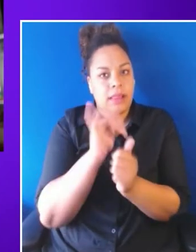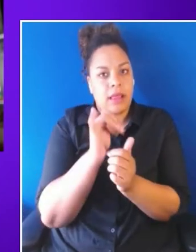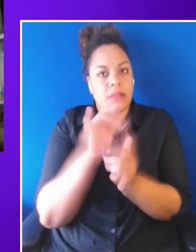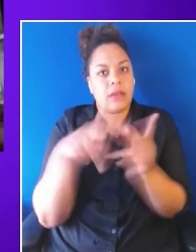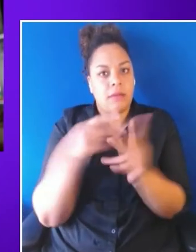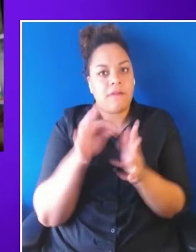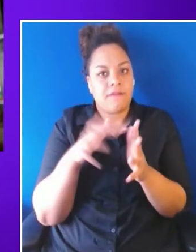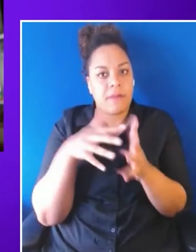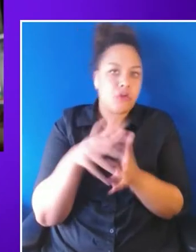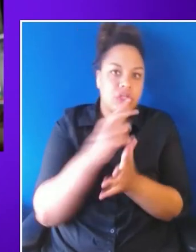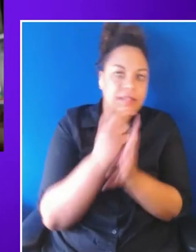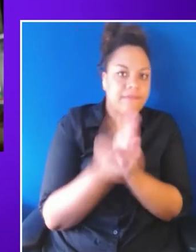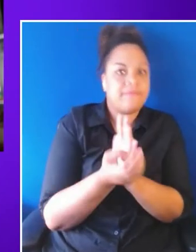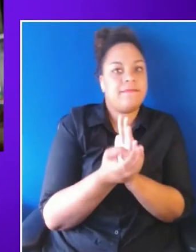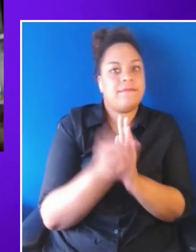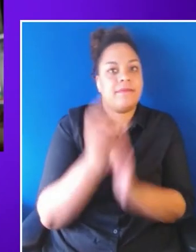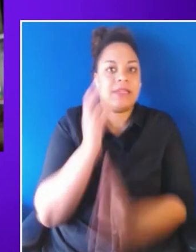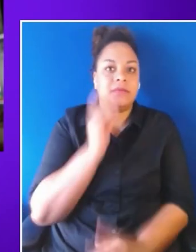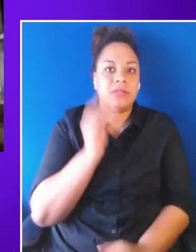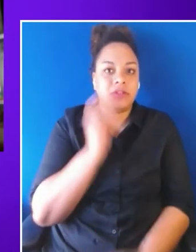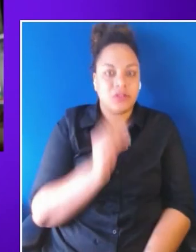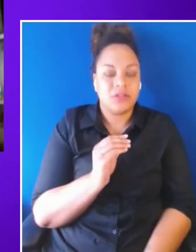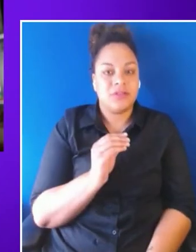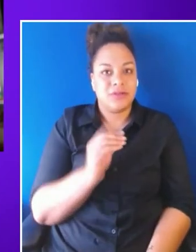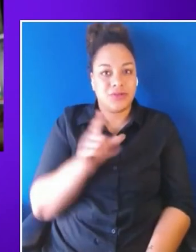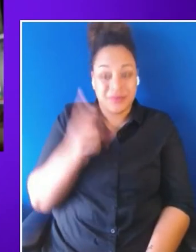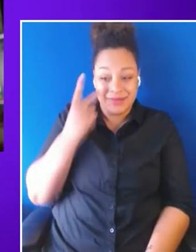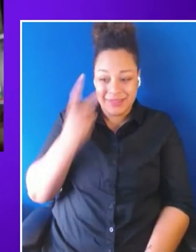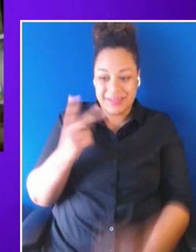people feels like they are there.